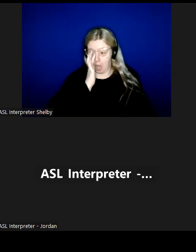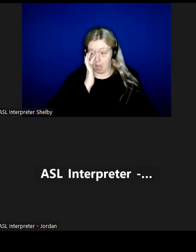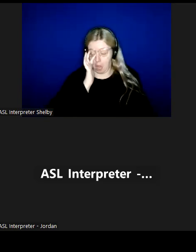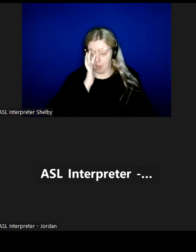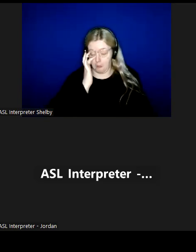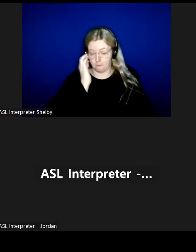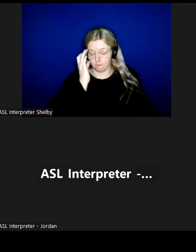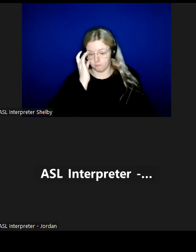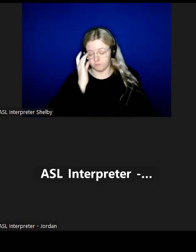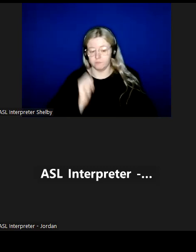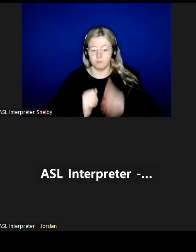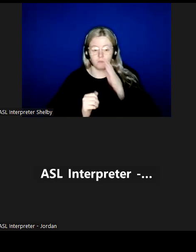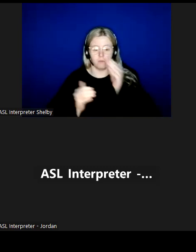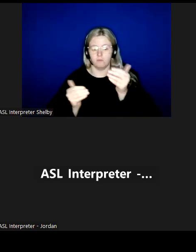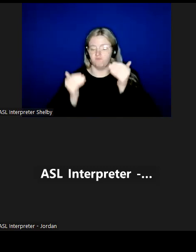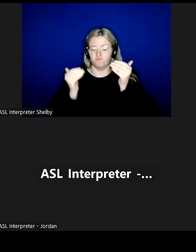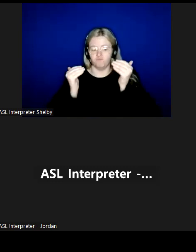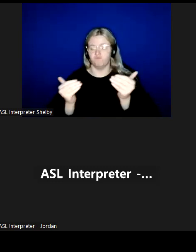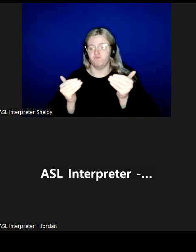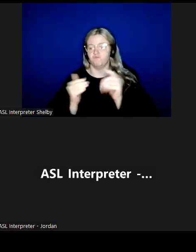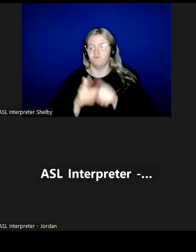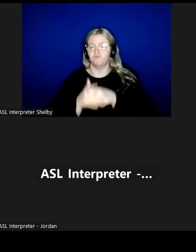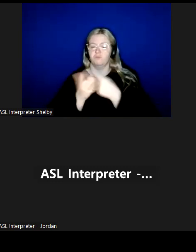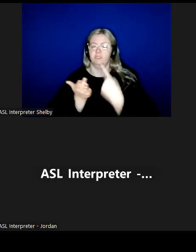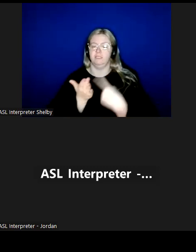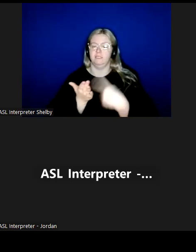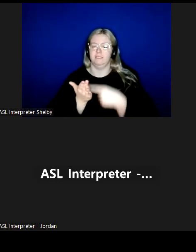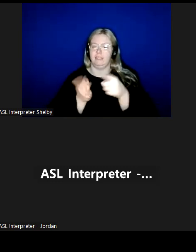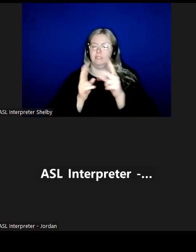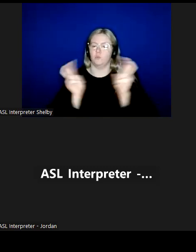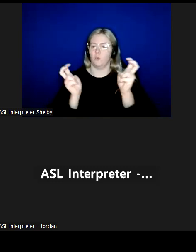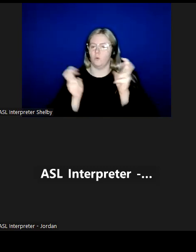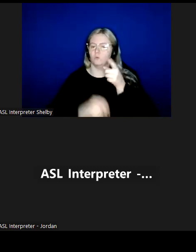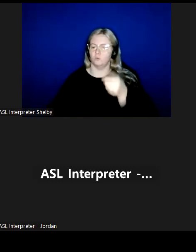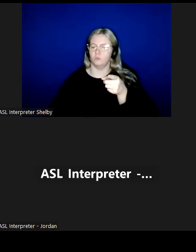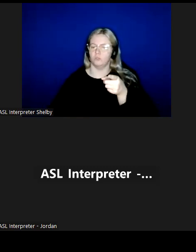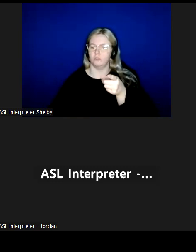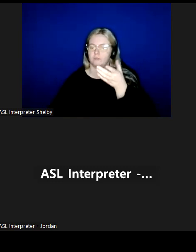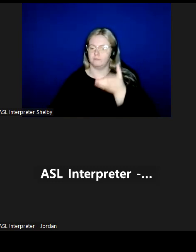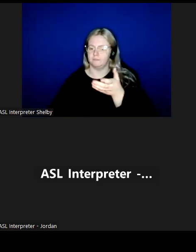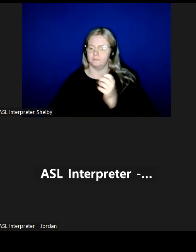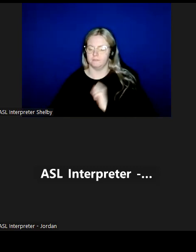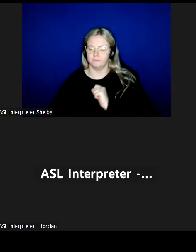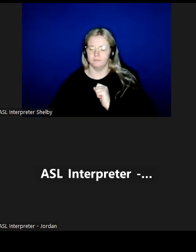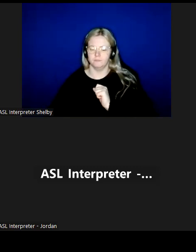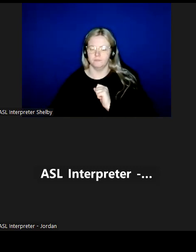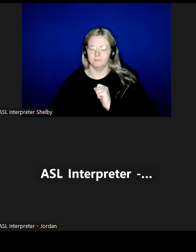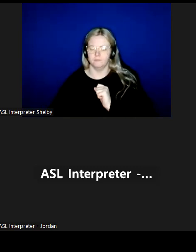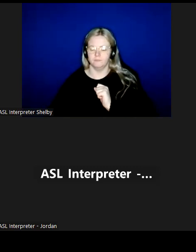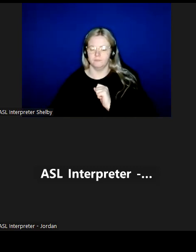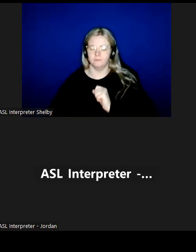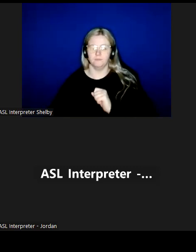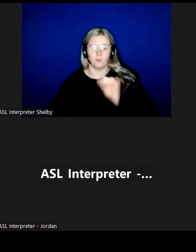right in here just by speaking a little bit about this quote. So It reads, when the one you share your life